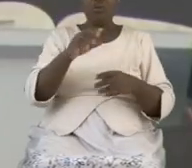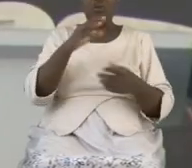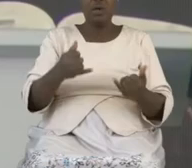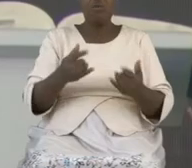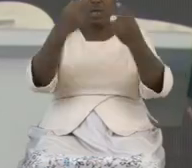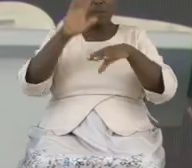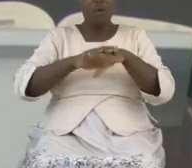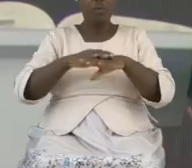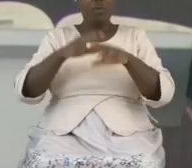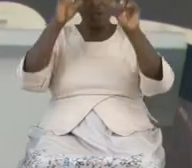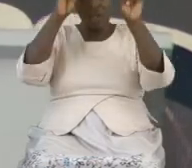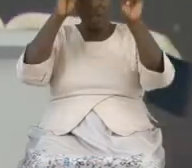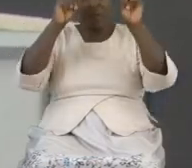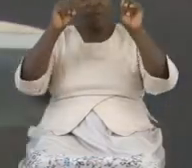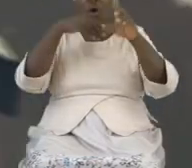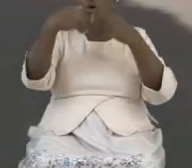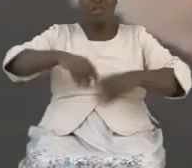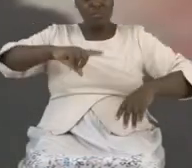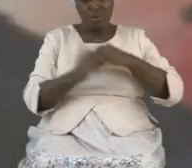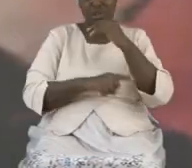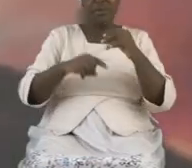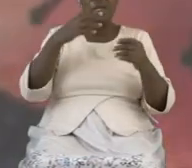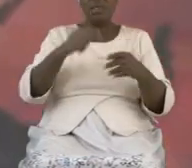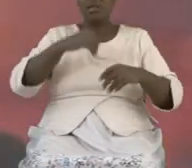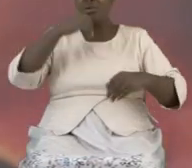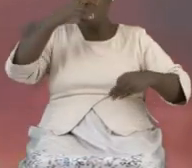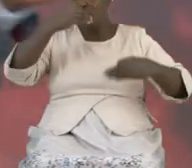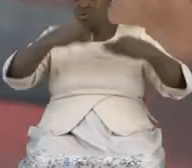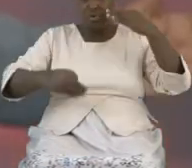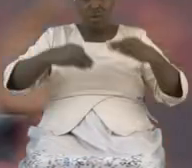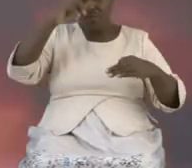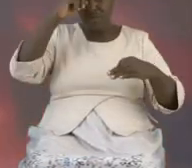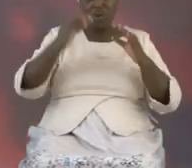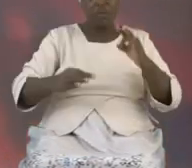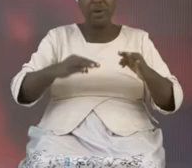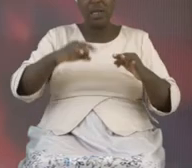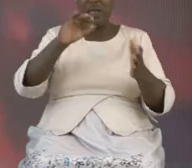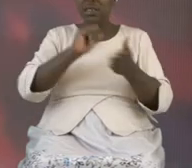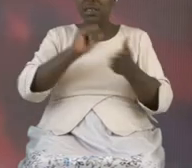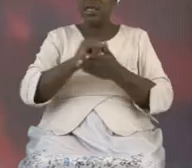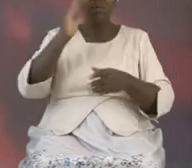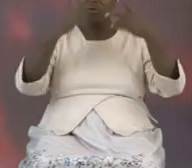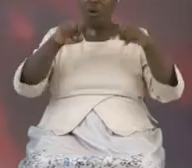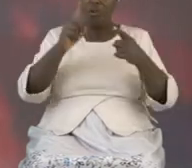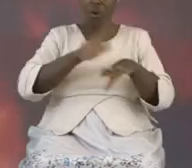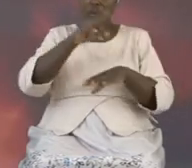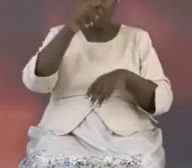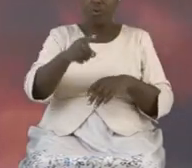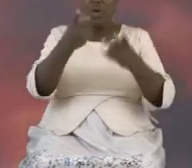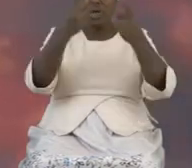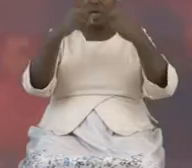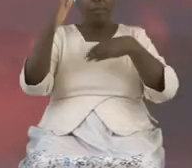the punishment, the judgment that should have come upon you came upon